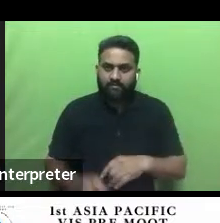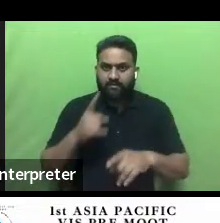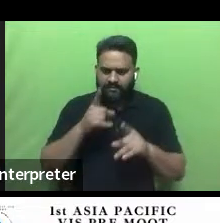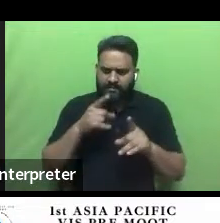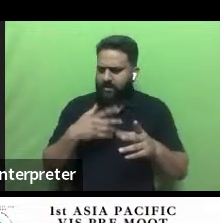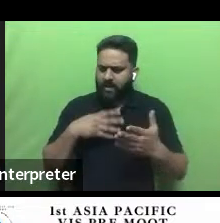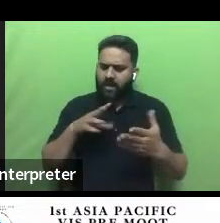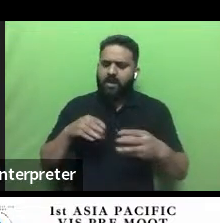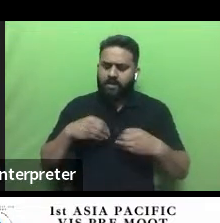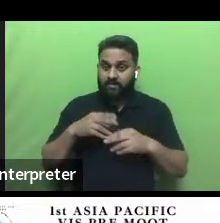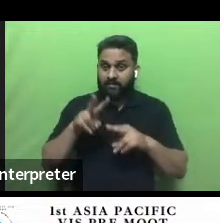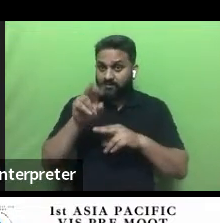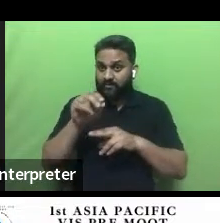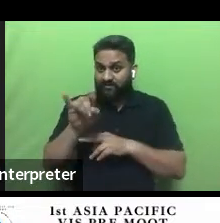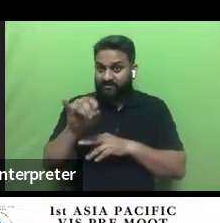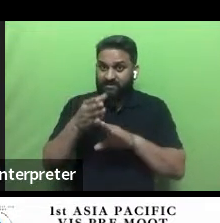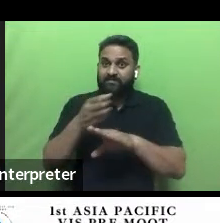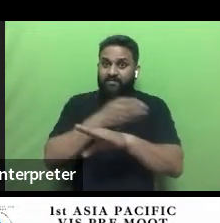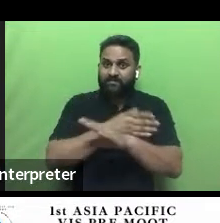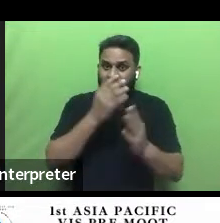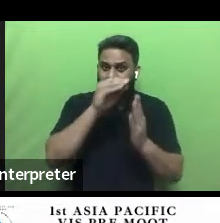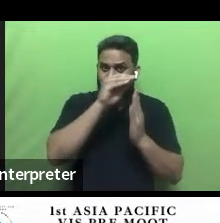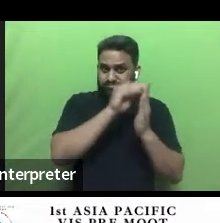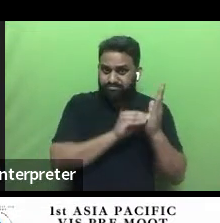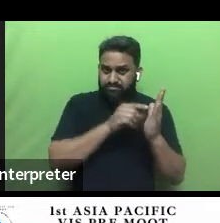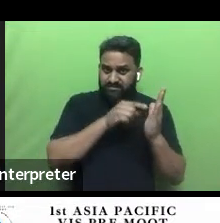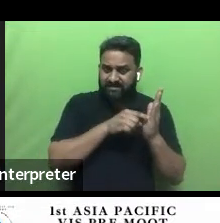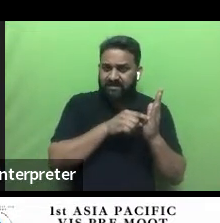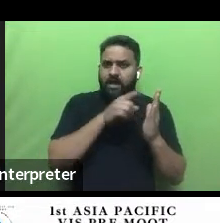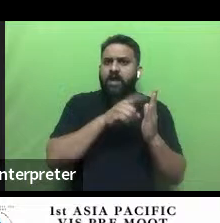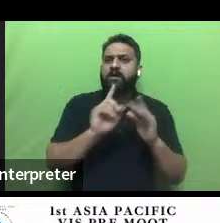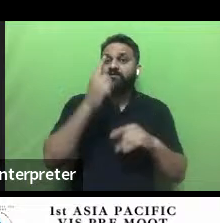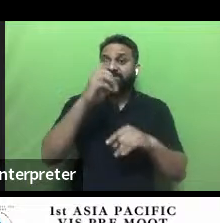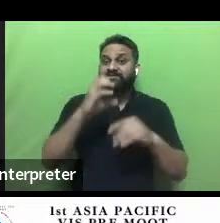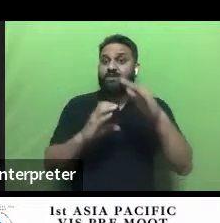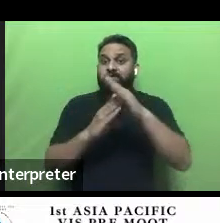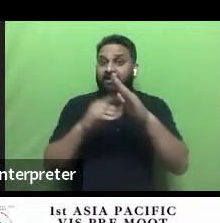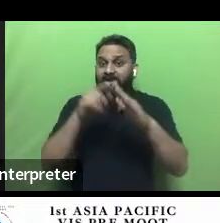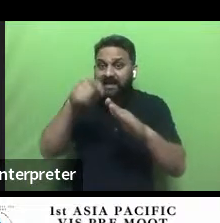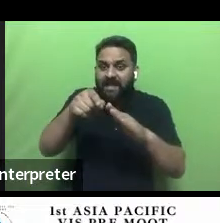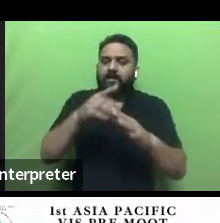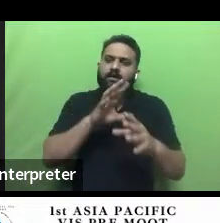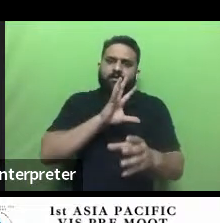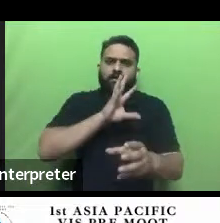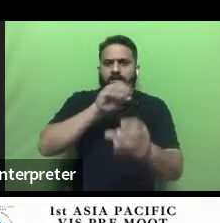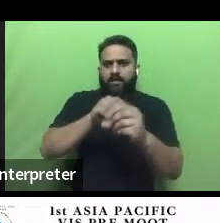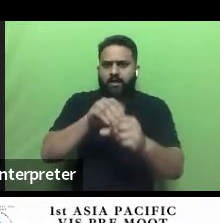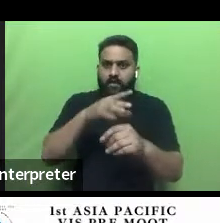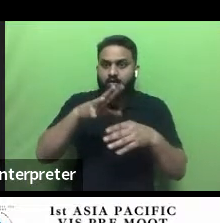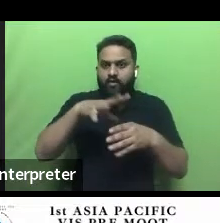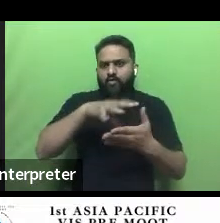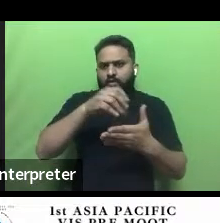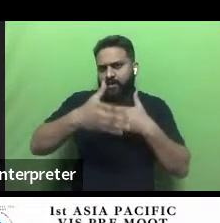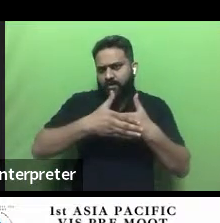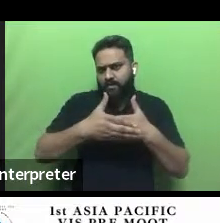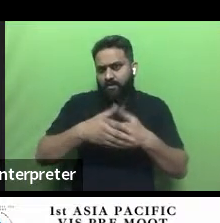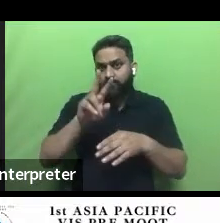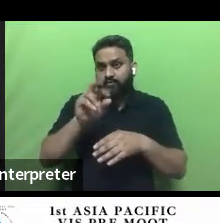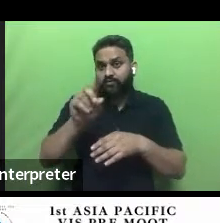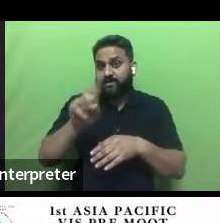the pre-2016 version was included in the first contract by providing a copy in 2011, for